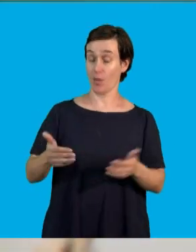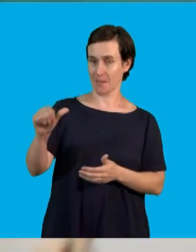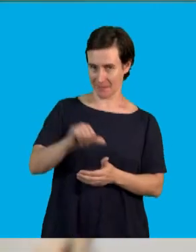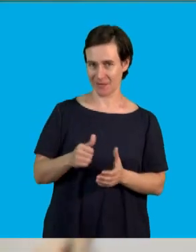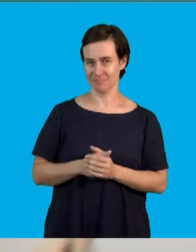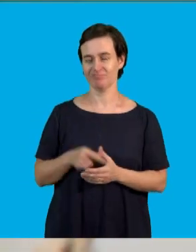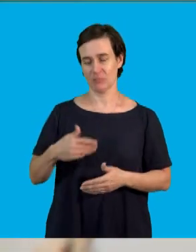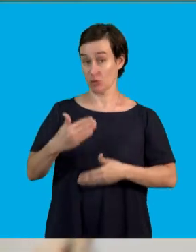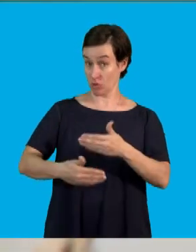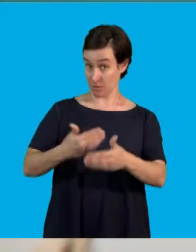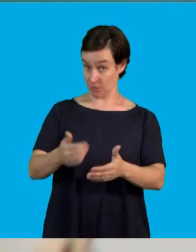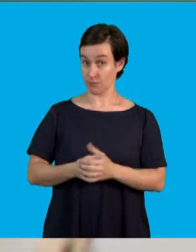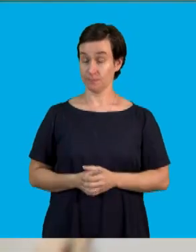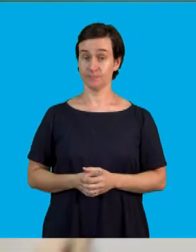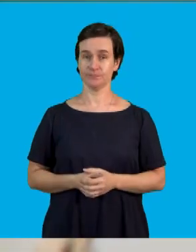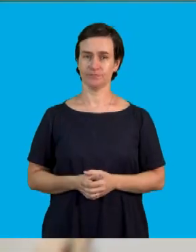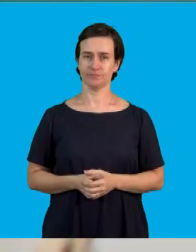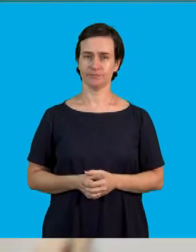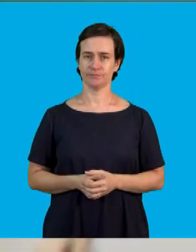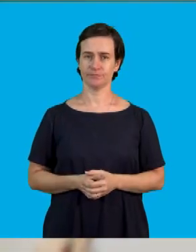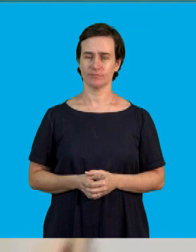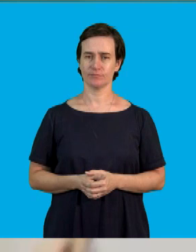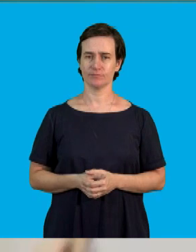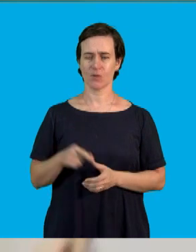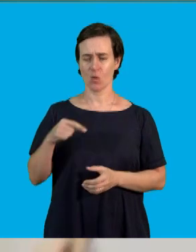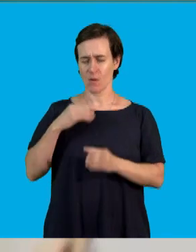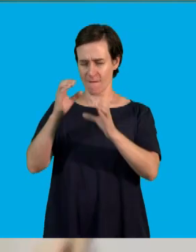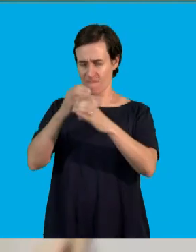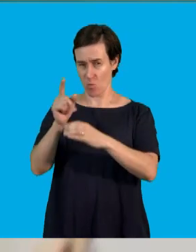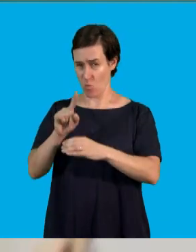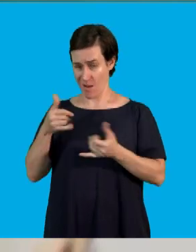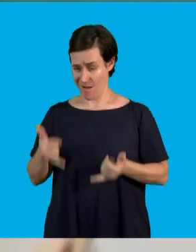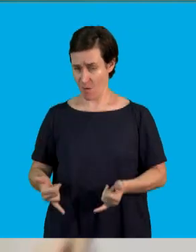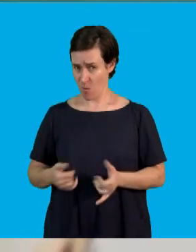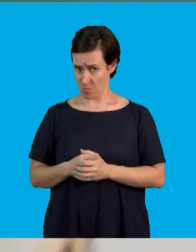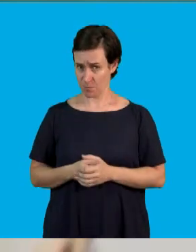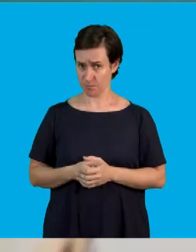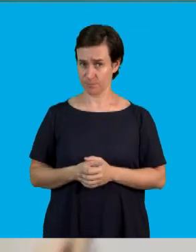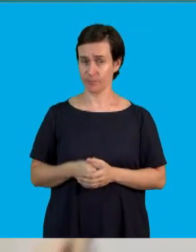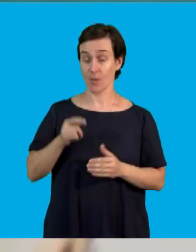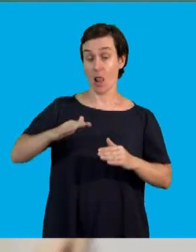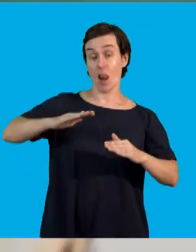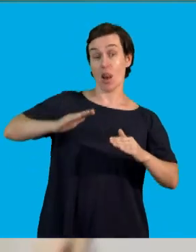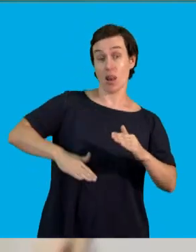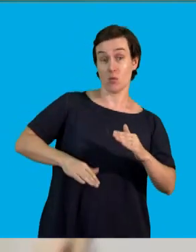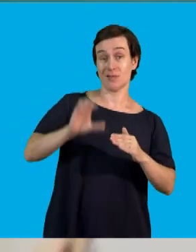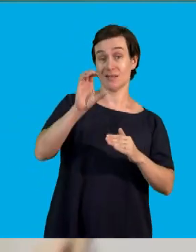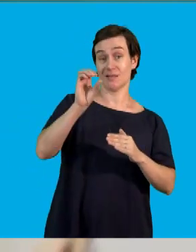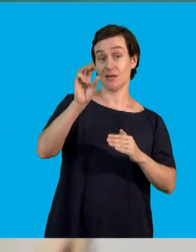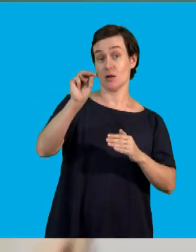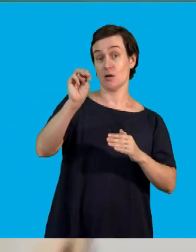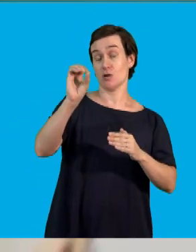Welcome back from the ad break, and let's continue with our lesson. So our next focus for this lesson is going to be the lowest common